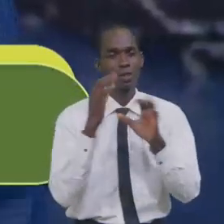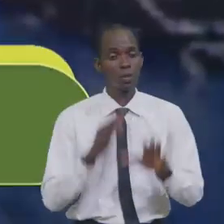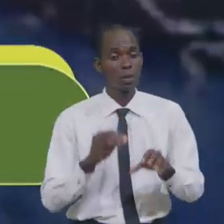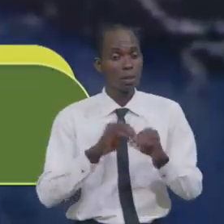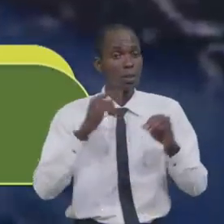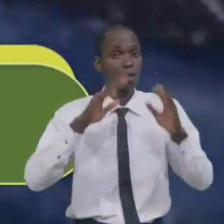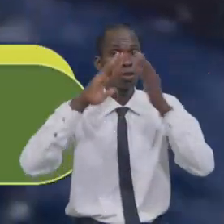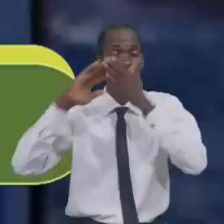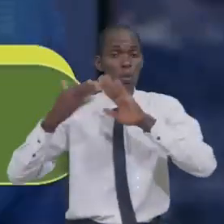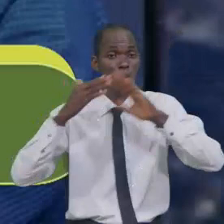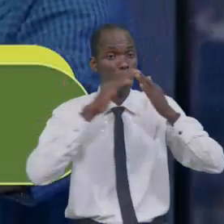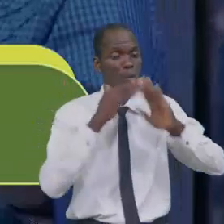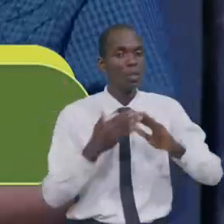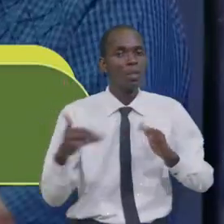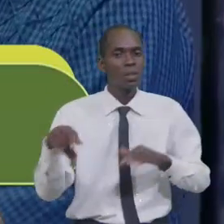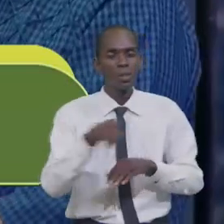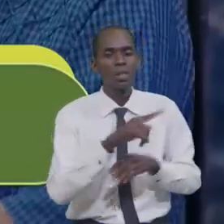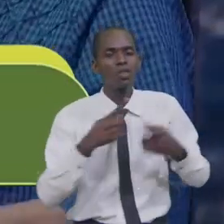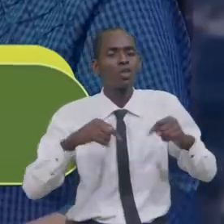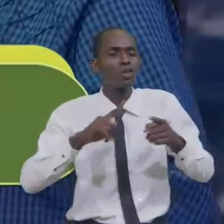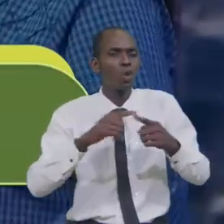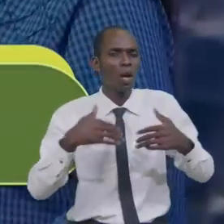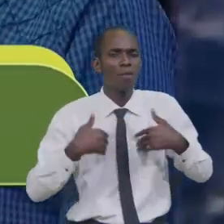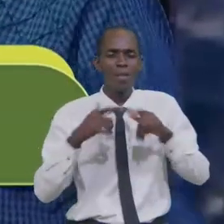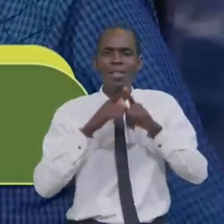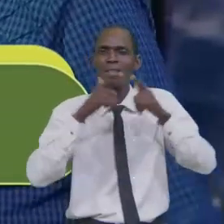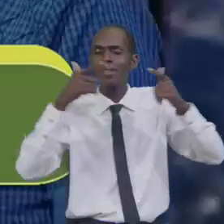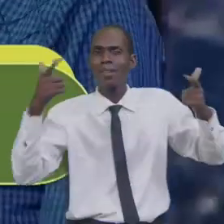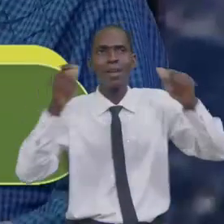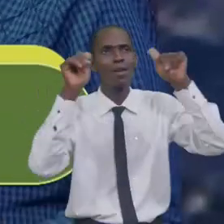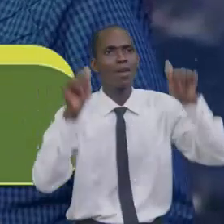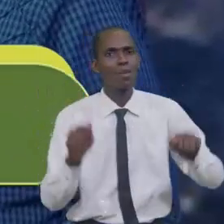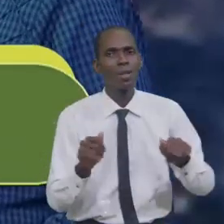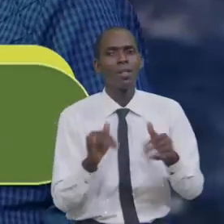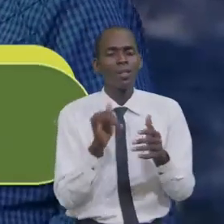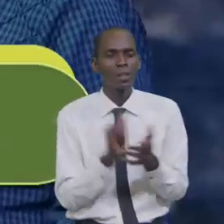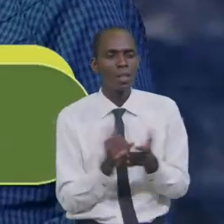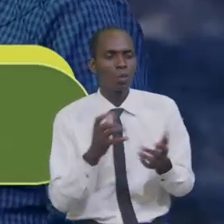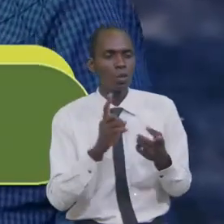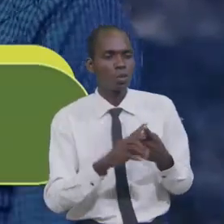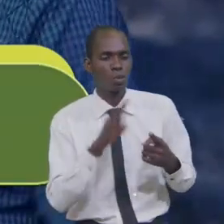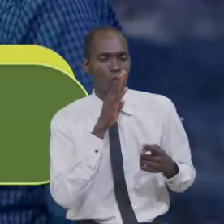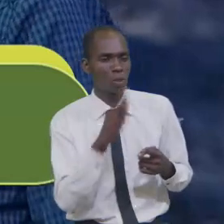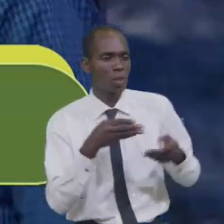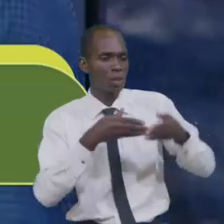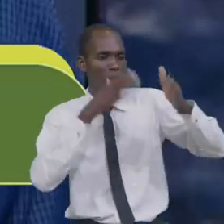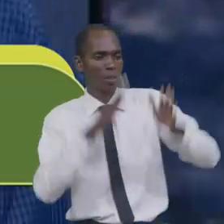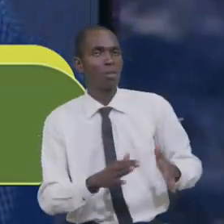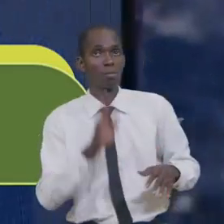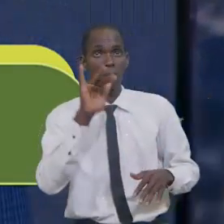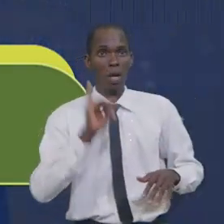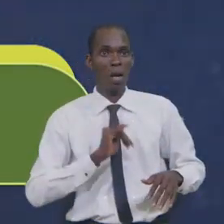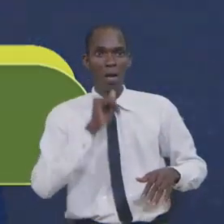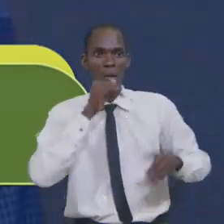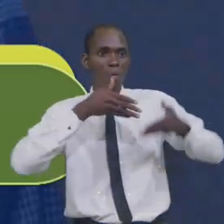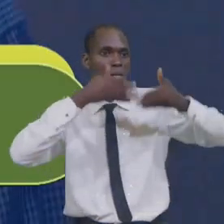You know, anywhere they see that, you know, there are people, they want to be the leader there. I am a natural leader, and I am